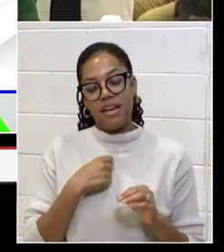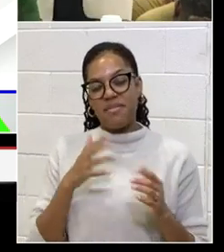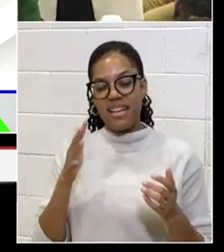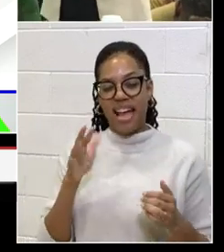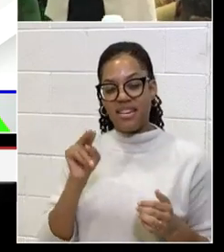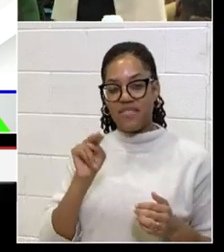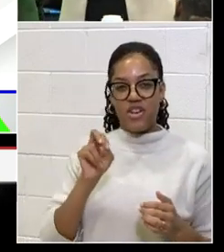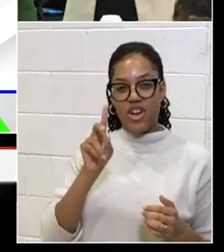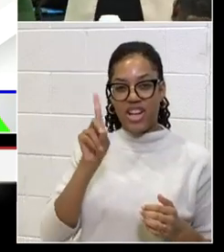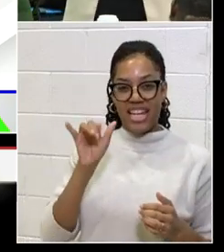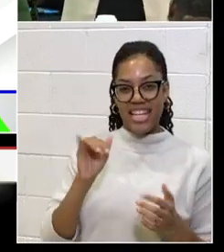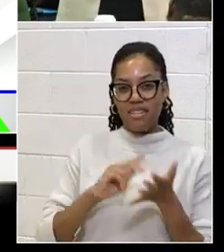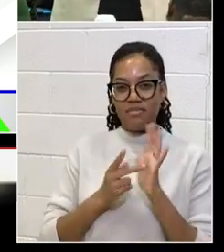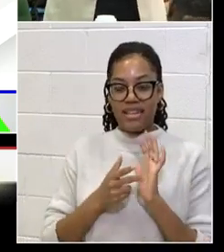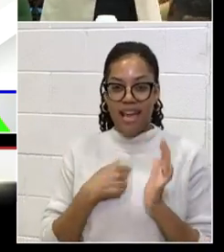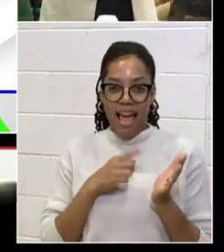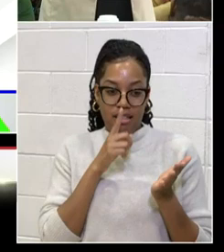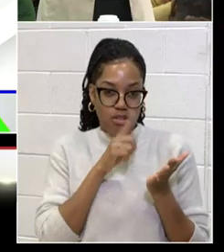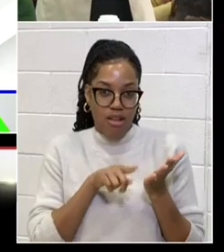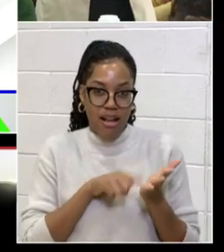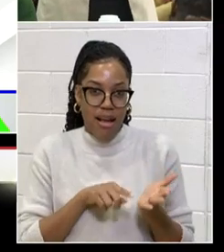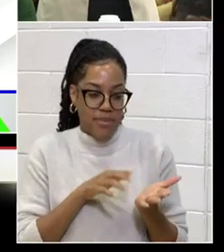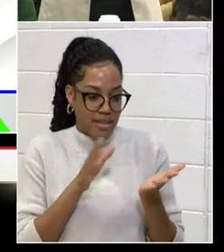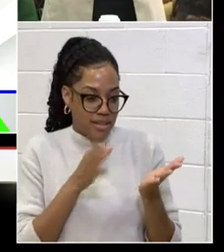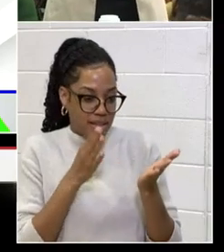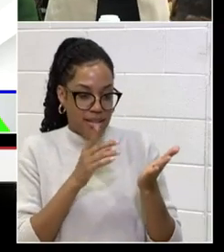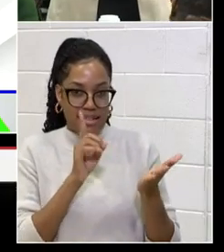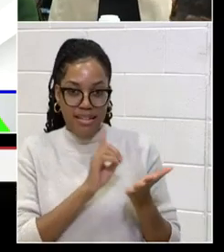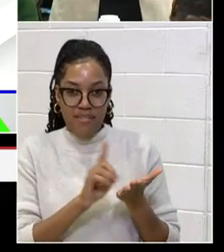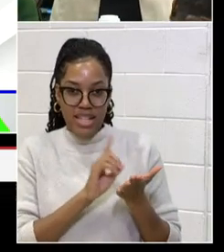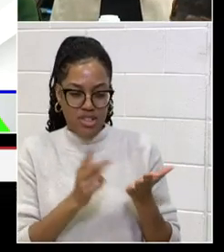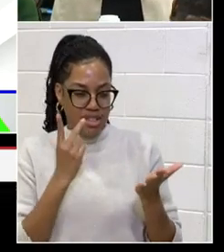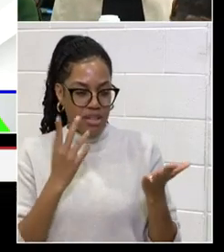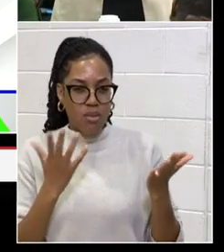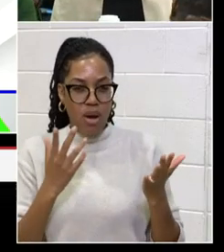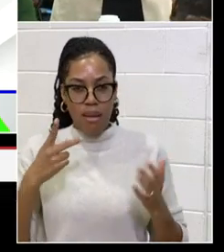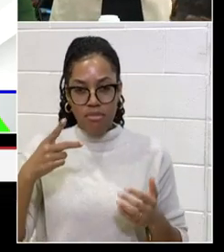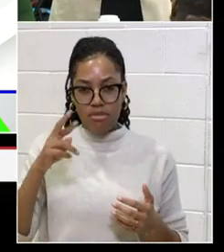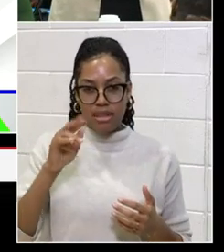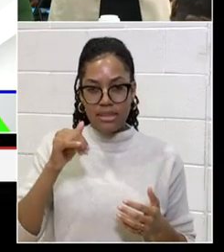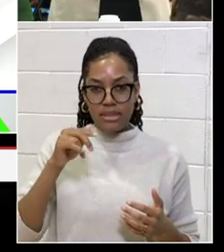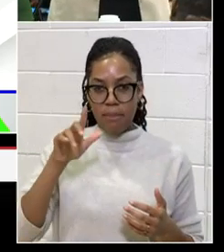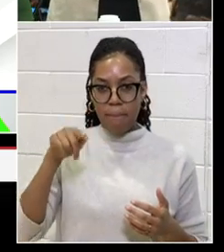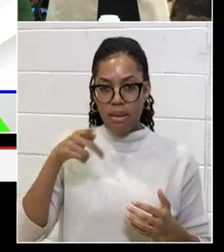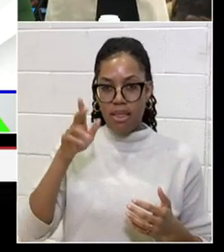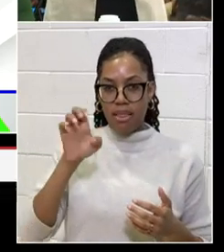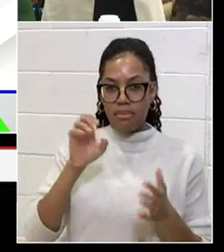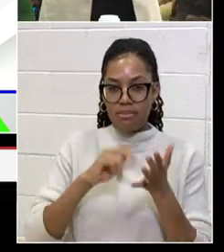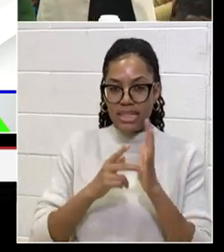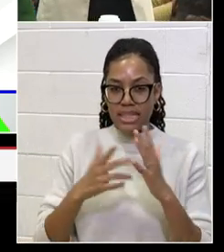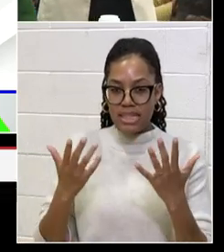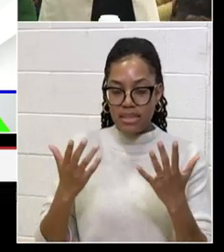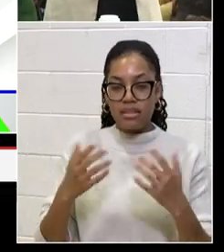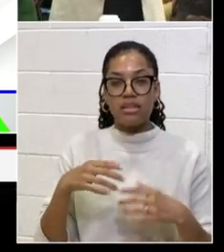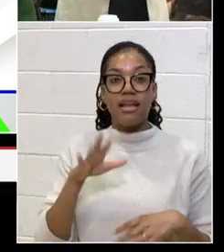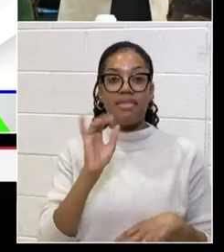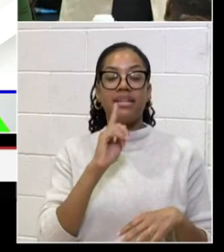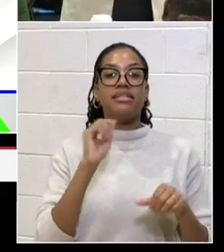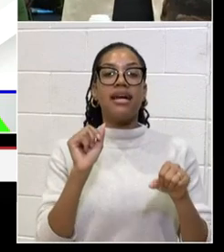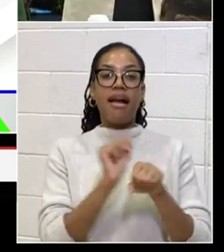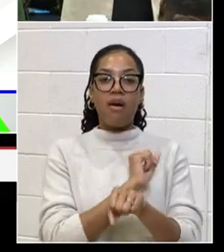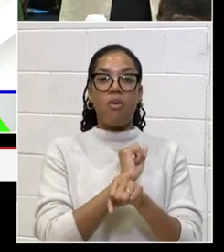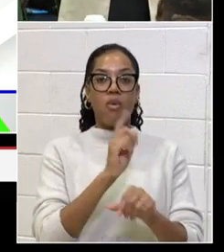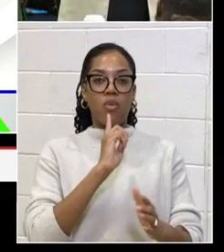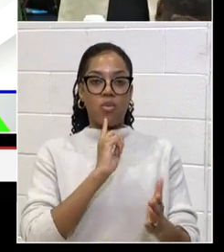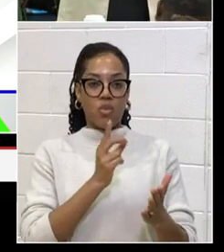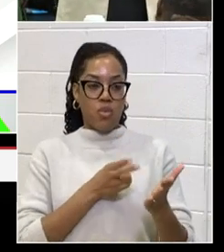up definitions, right? And so what is a principle? And so it's a fundamental truth or proposition that serves as the